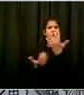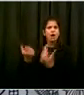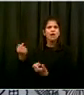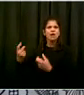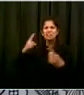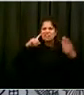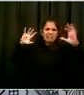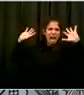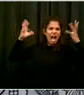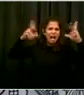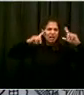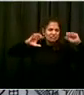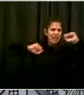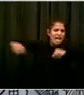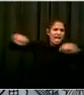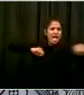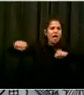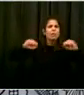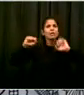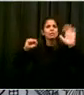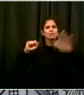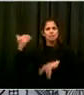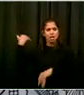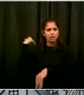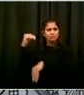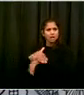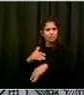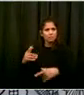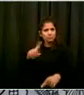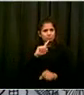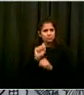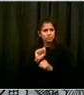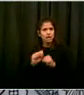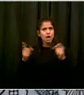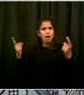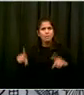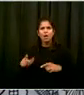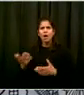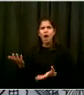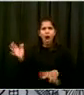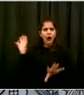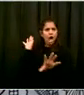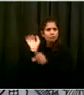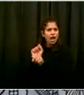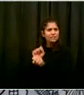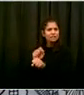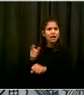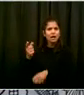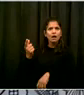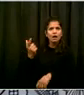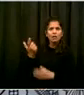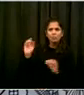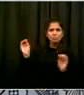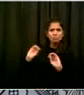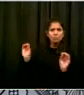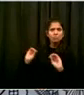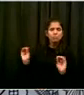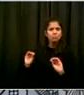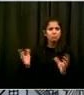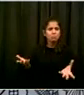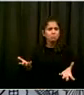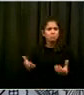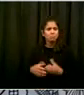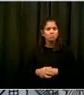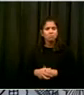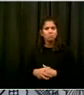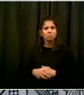burning things, attacking people, et cetera? Yeah, again, first of all, the NYPD in every situation works